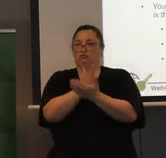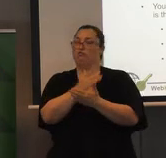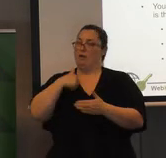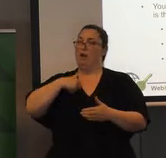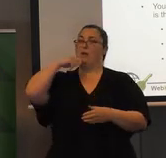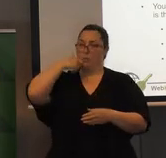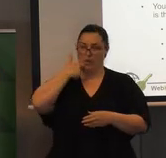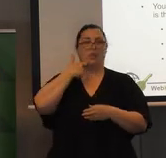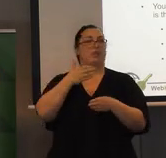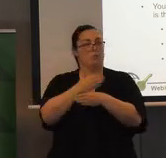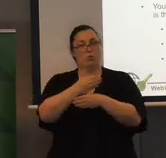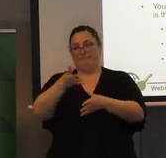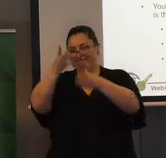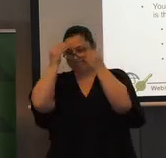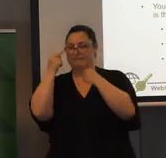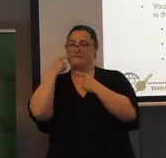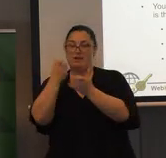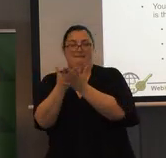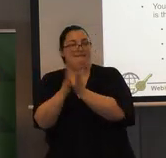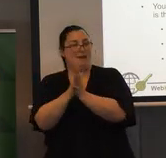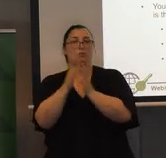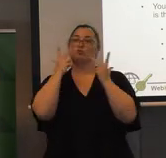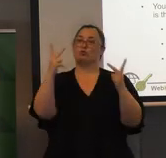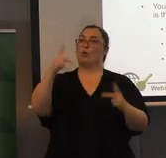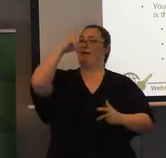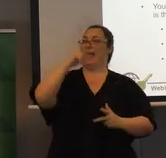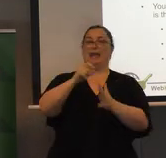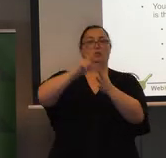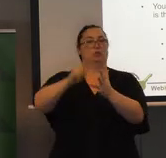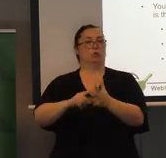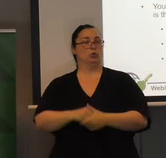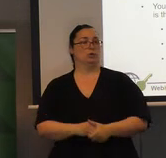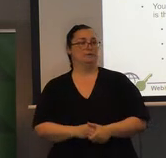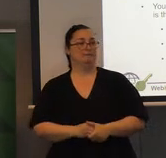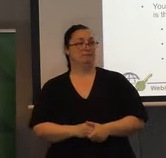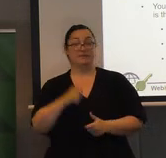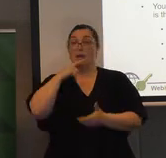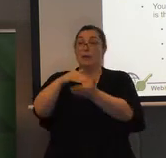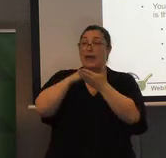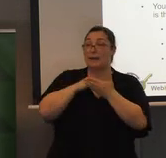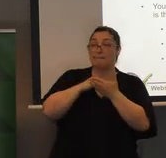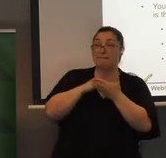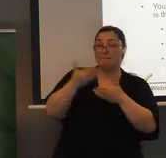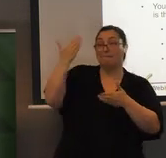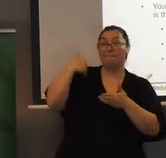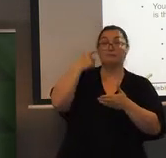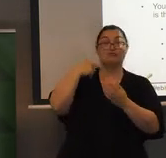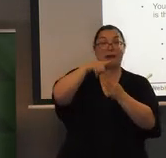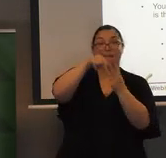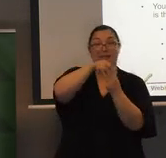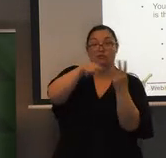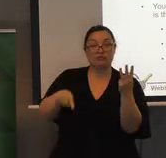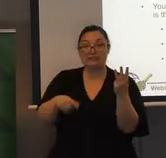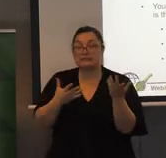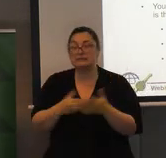matter how hard that is. That's going to show that can-do attitude. That would have helped us when we were choosing a developer.